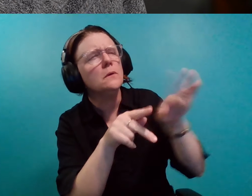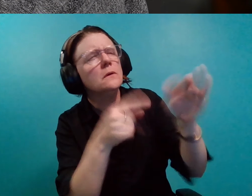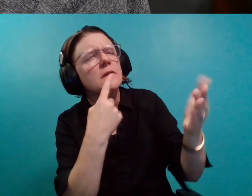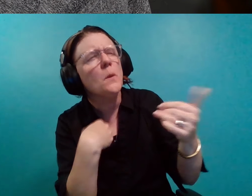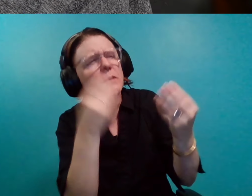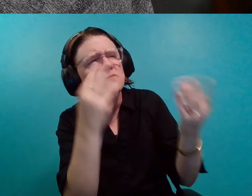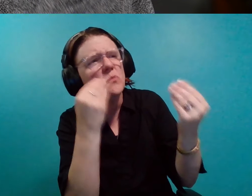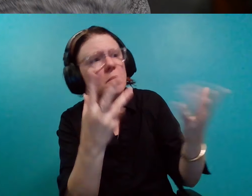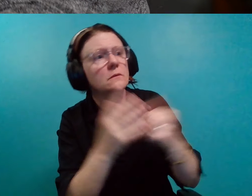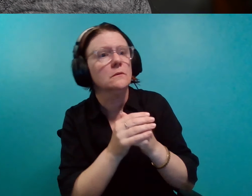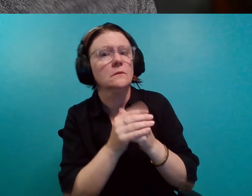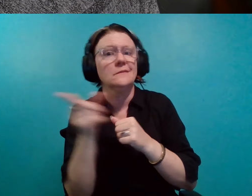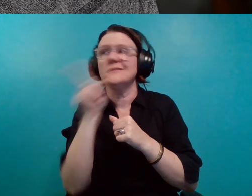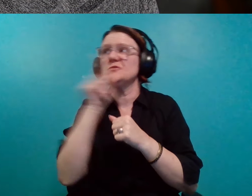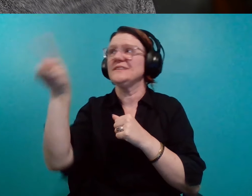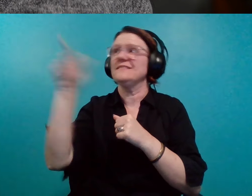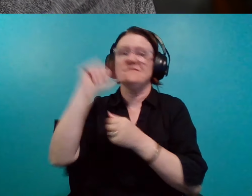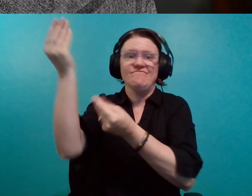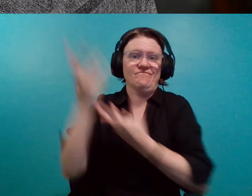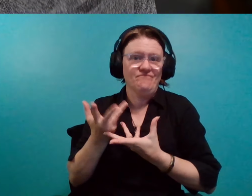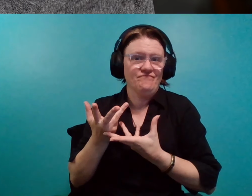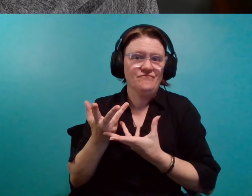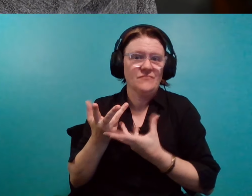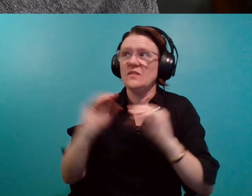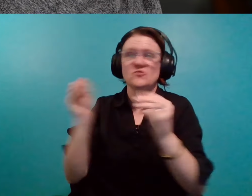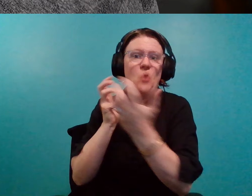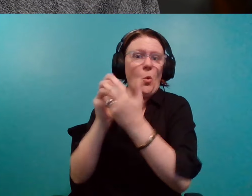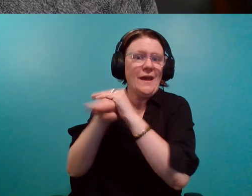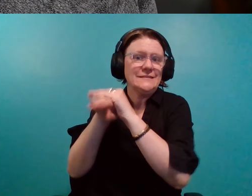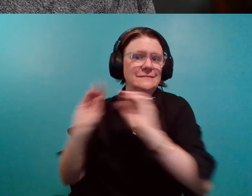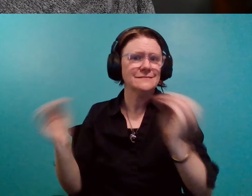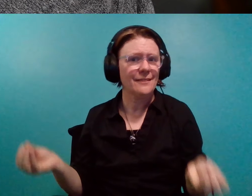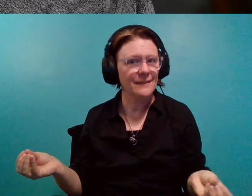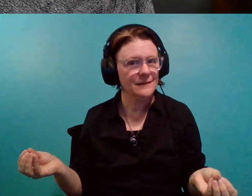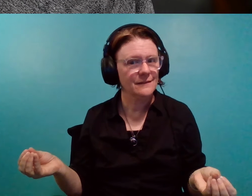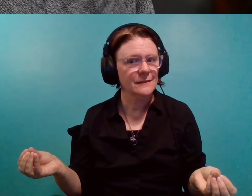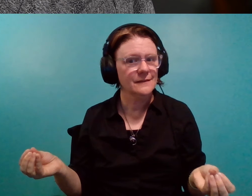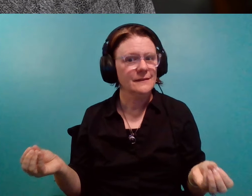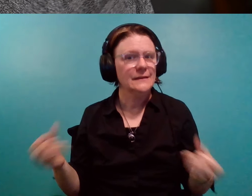information because we're not getting it from the main source because there's no accessibility.